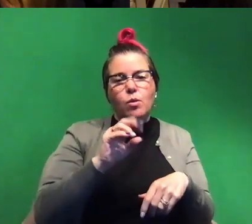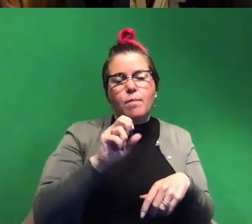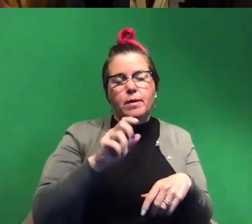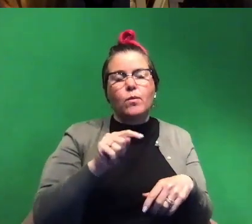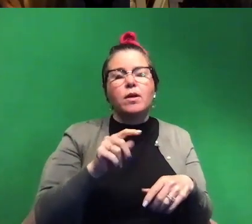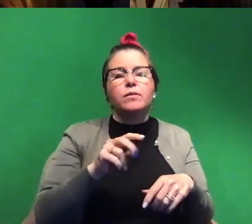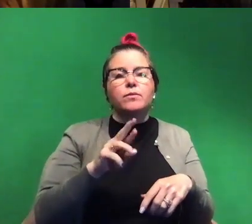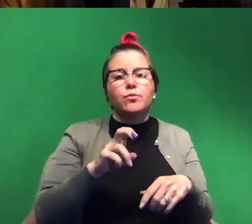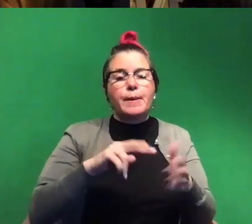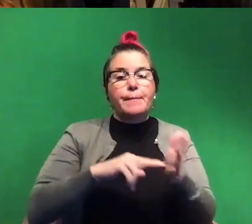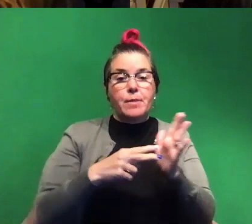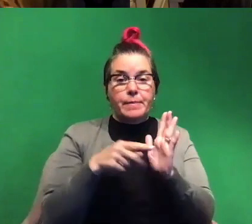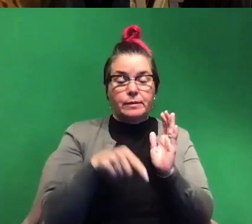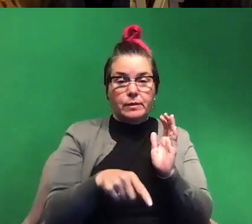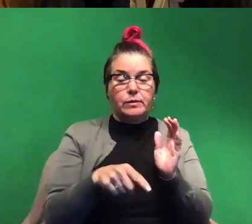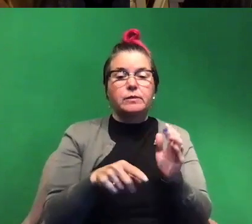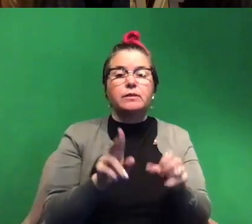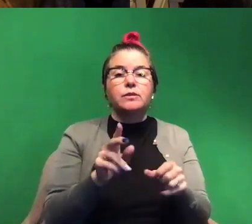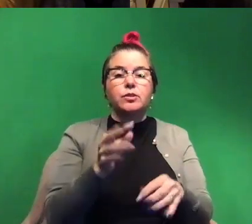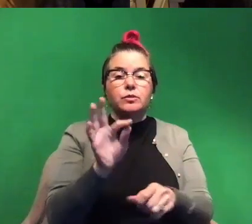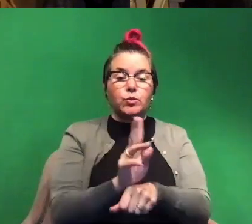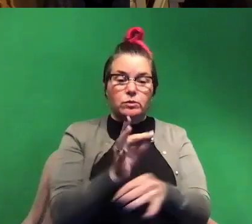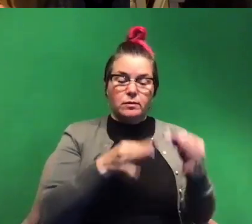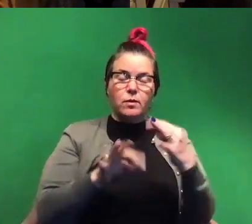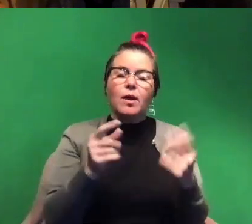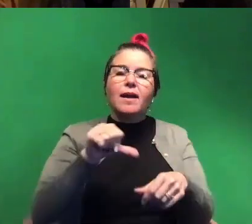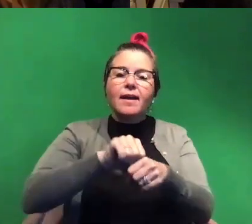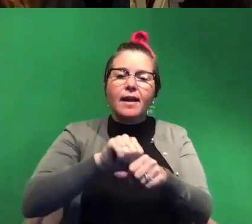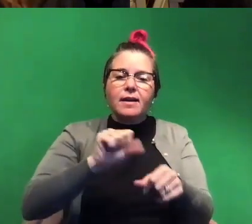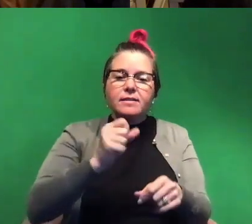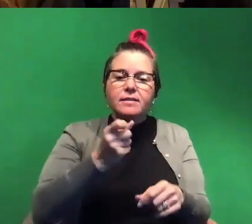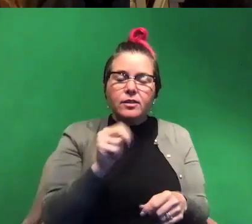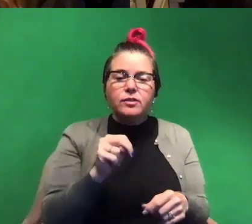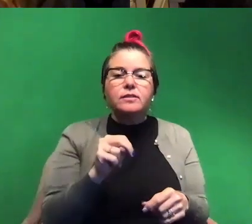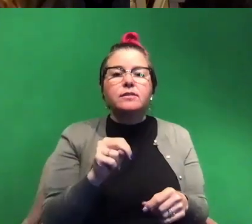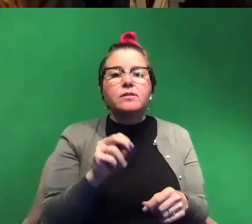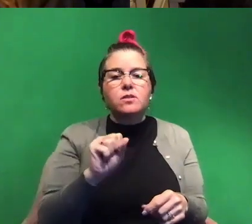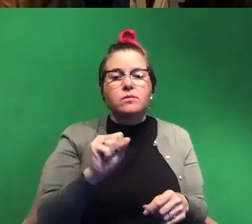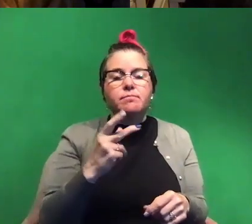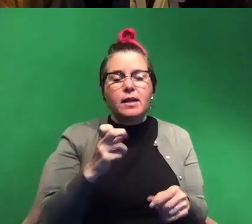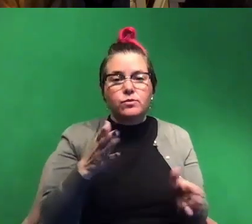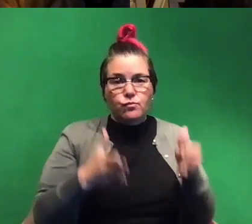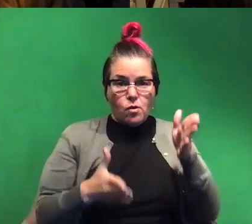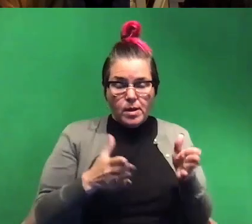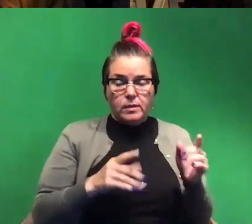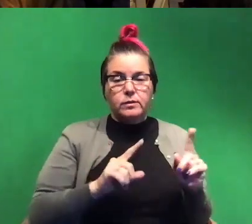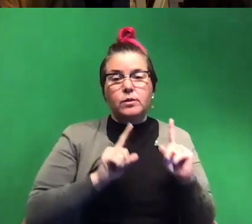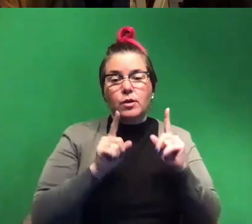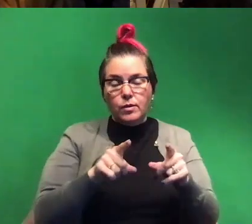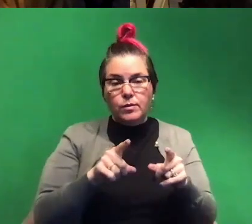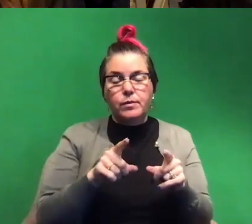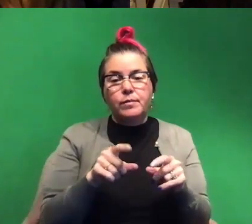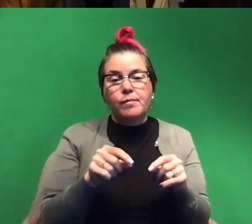those to be used as gas stations. So they would get space robots to go in